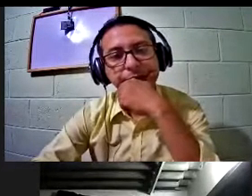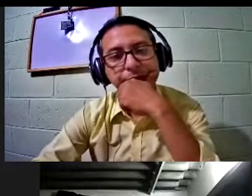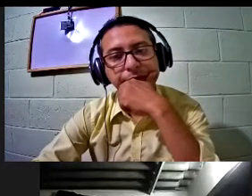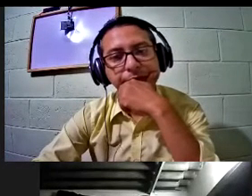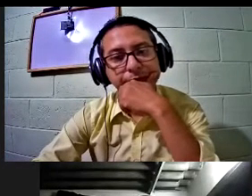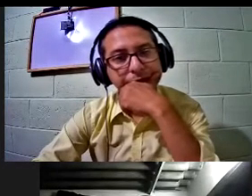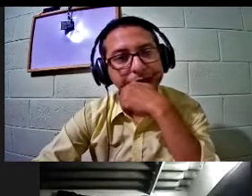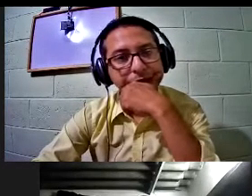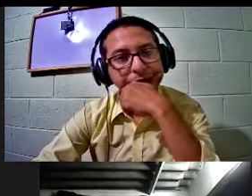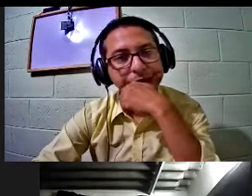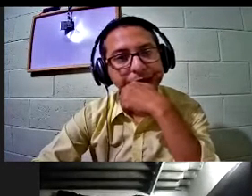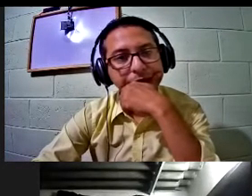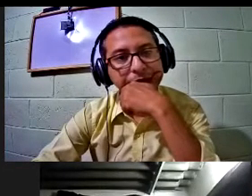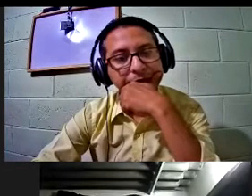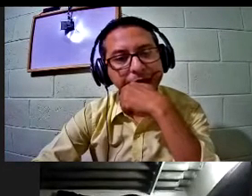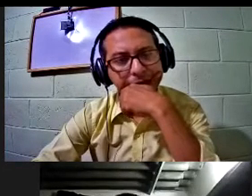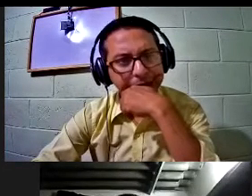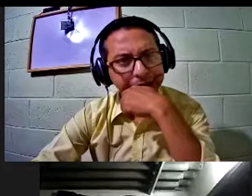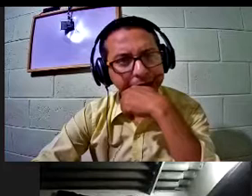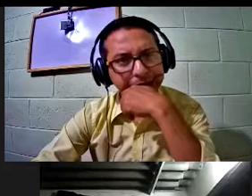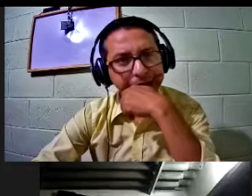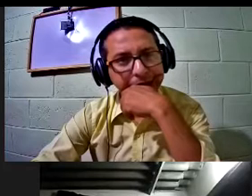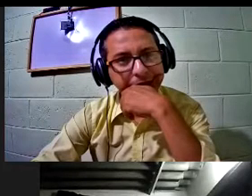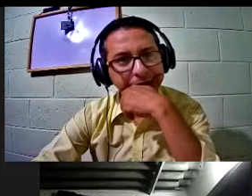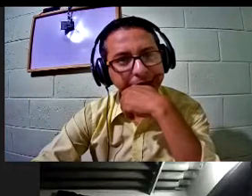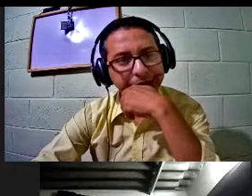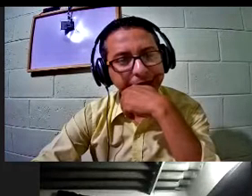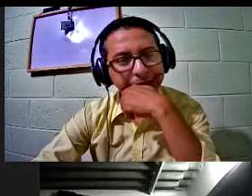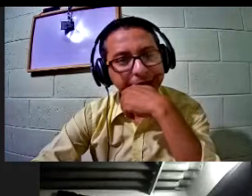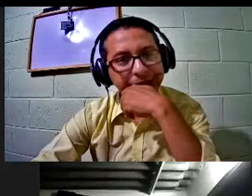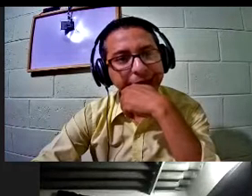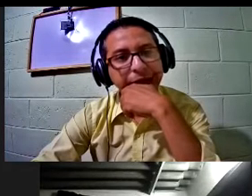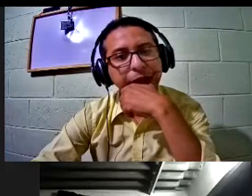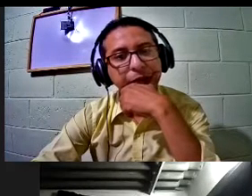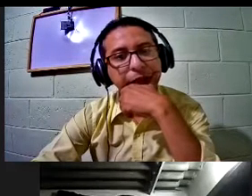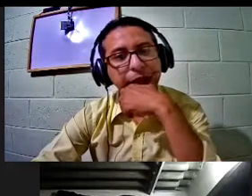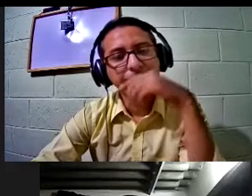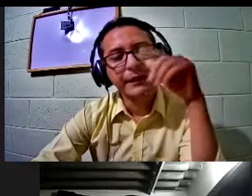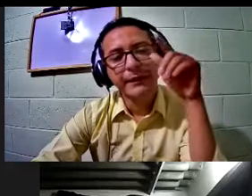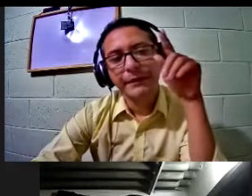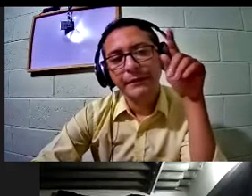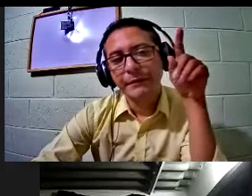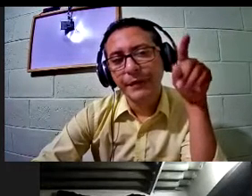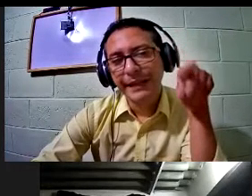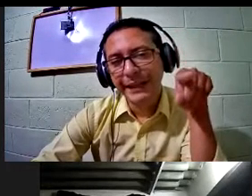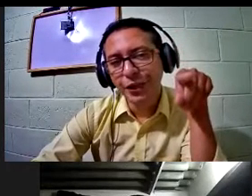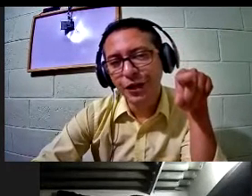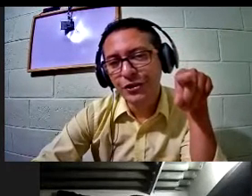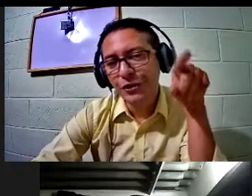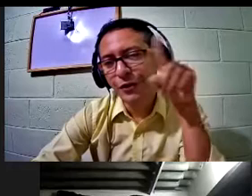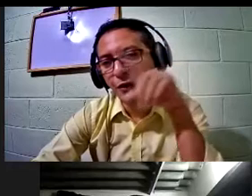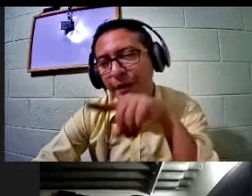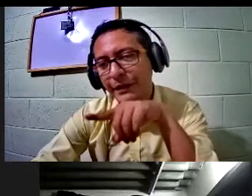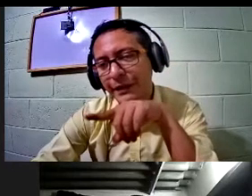Marielos, she needs math payroll. Okay.